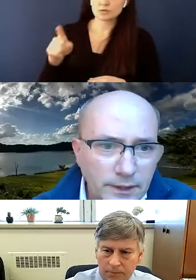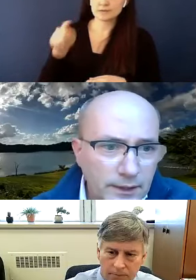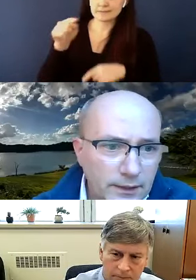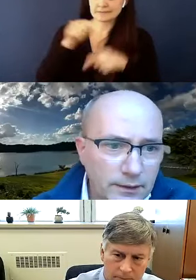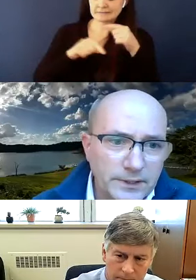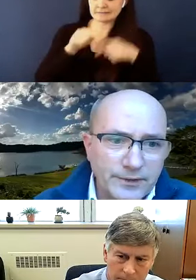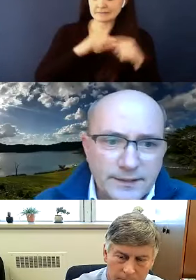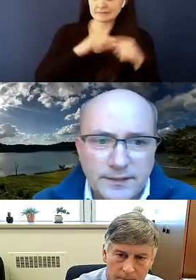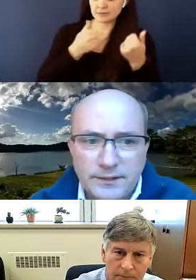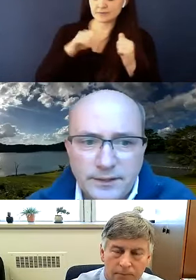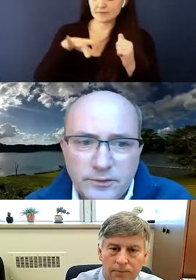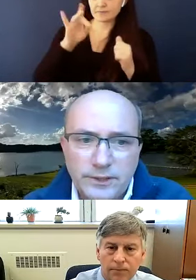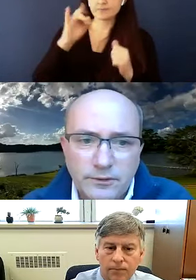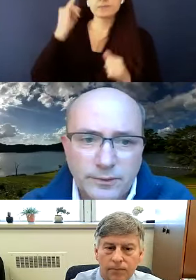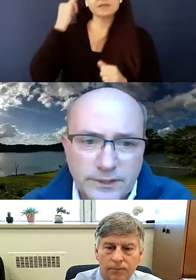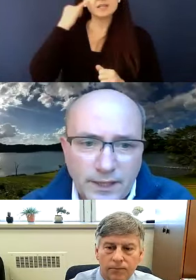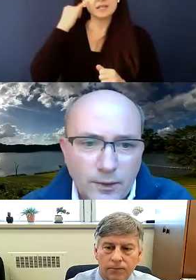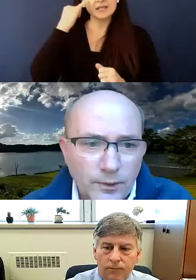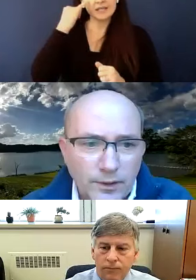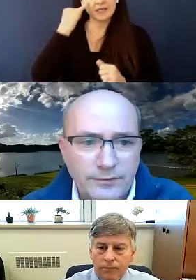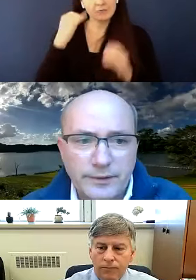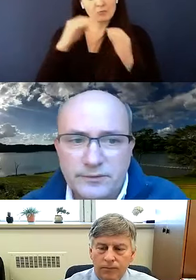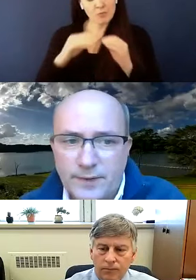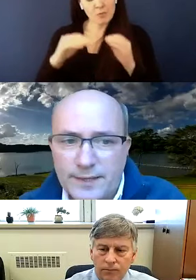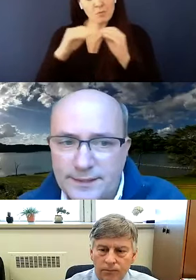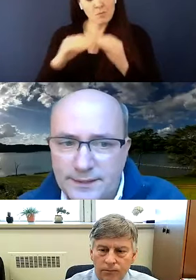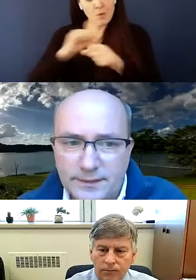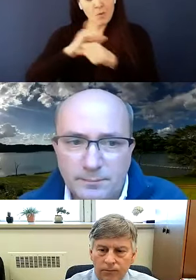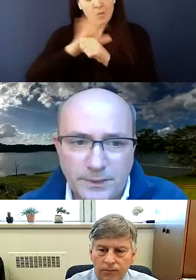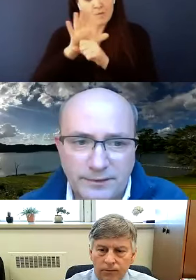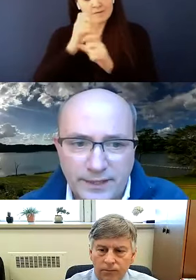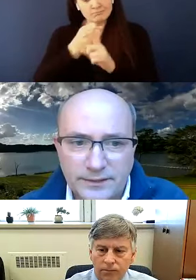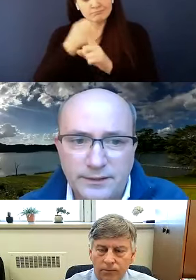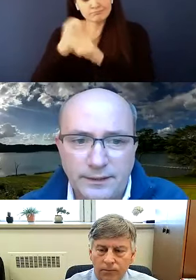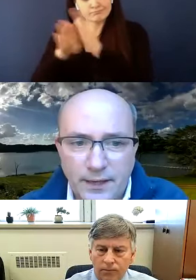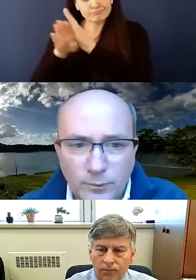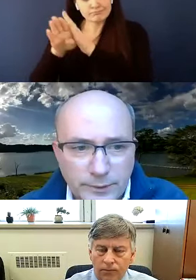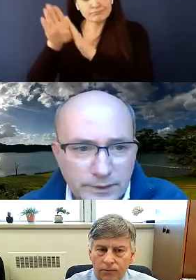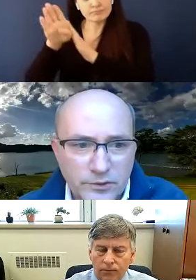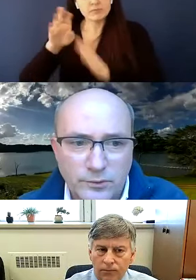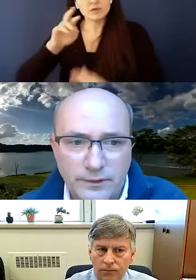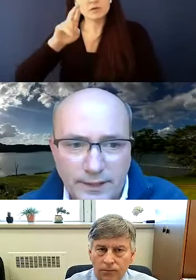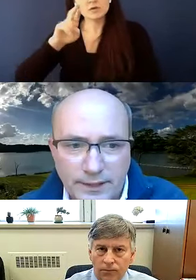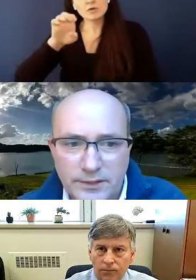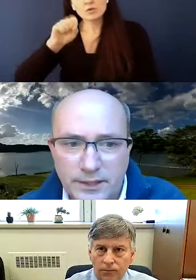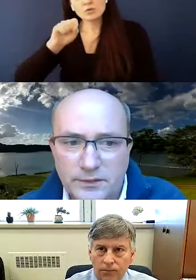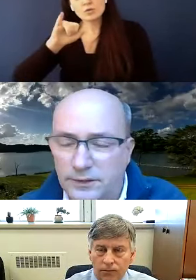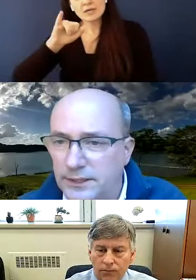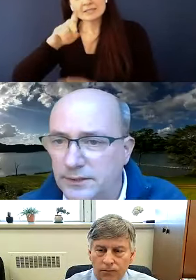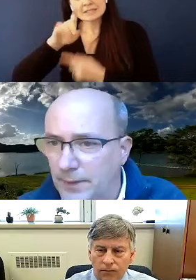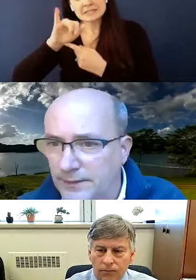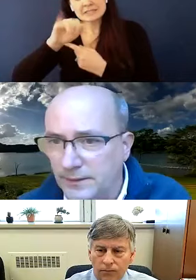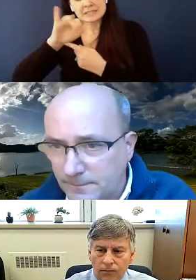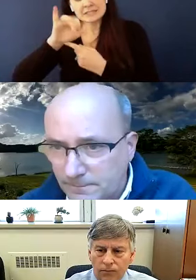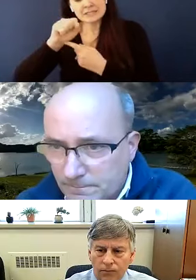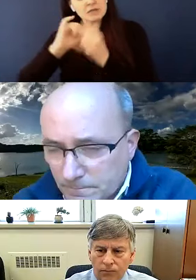here. If cases continue to increase, how will our various residencies be affected, and how will we ensure that educational needs